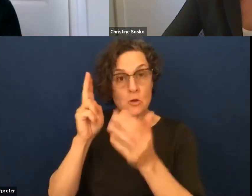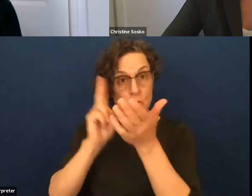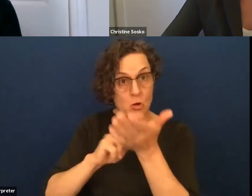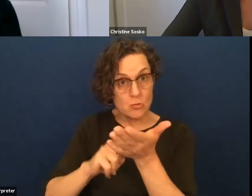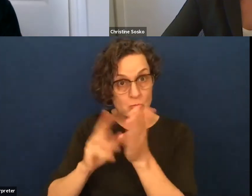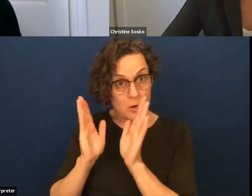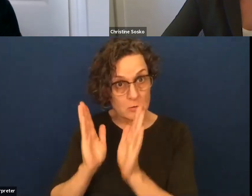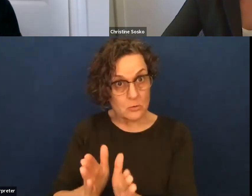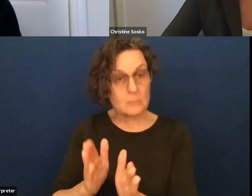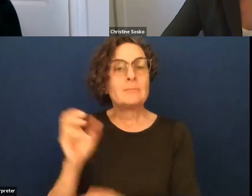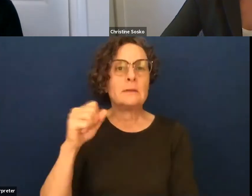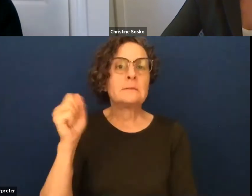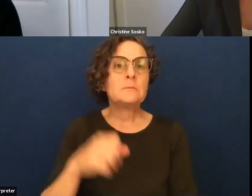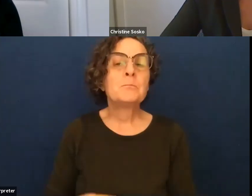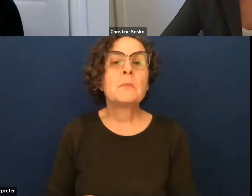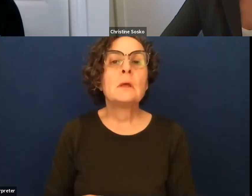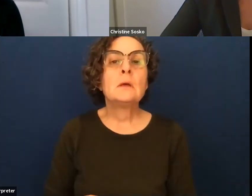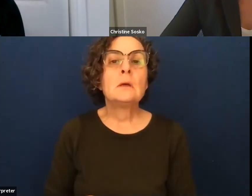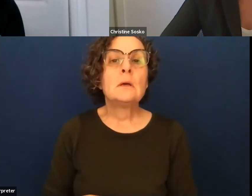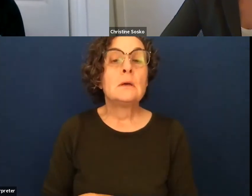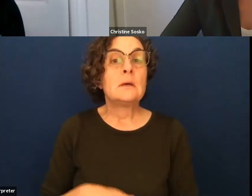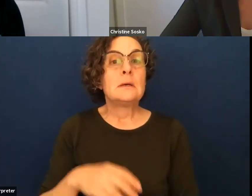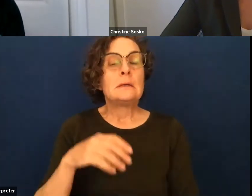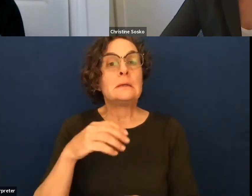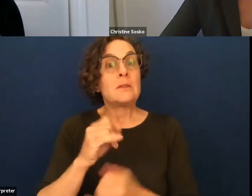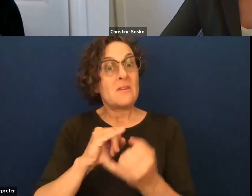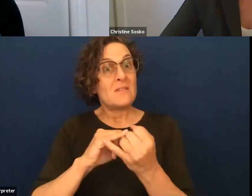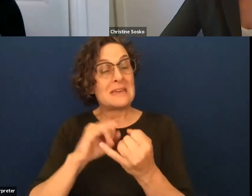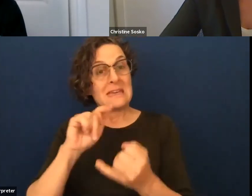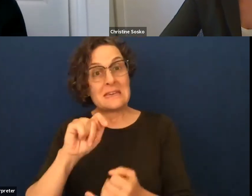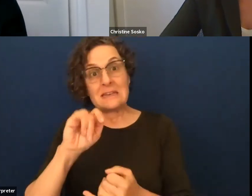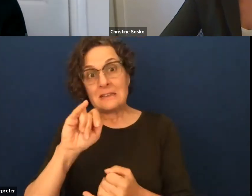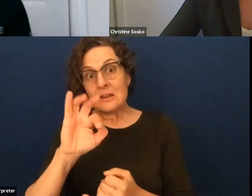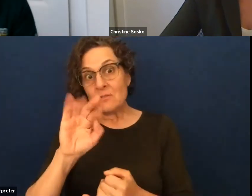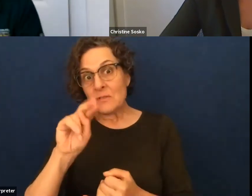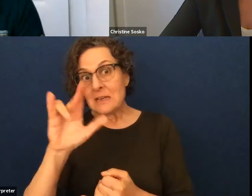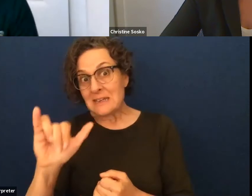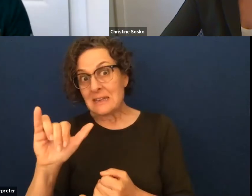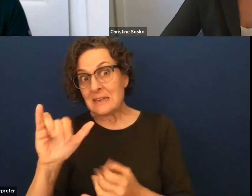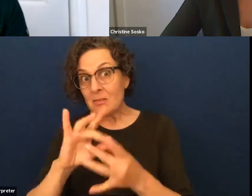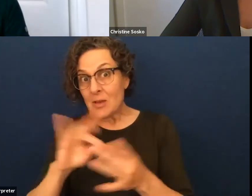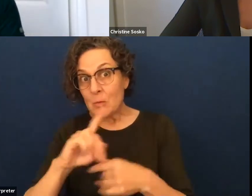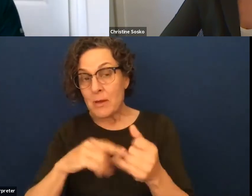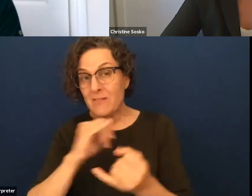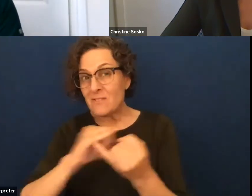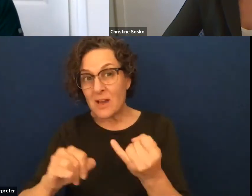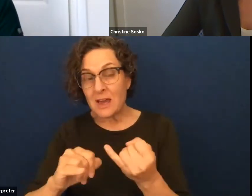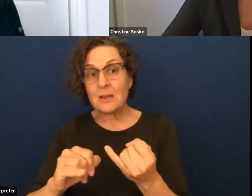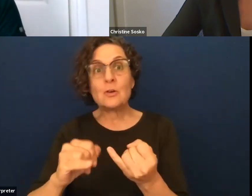Tiffany spoke about the final certification and clearance. At the end of that, you will be